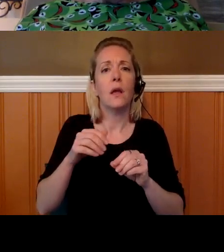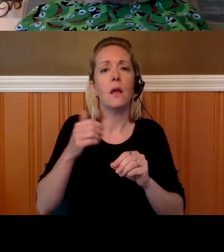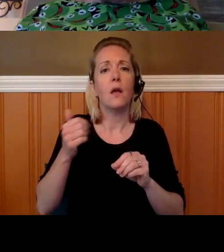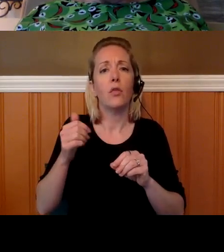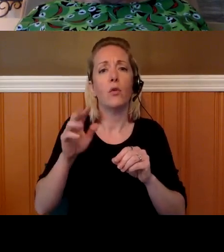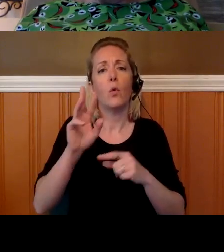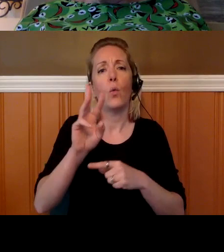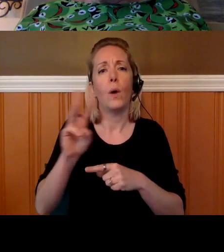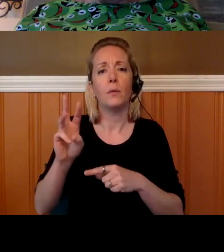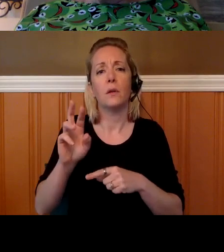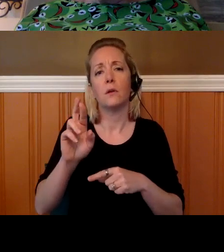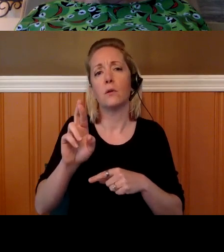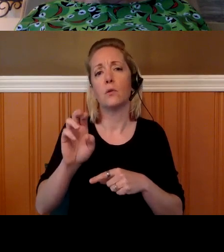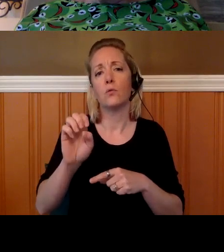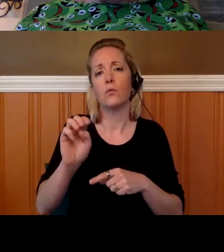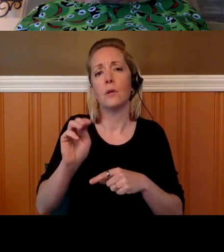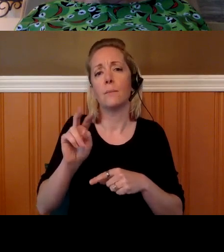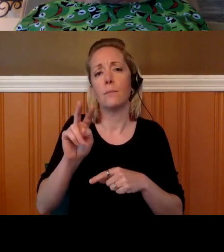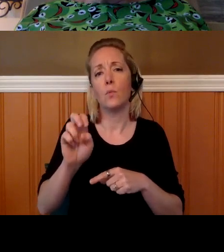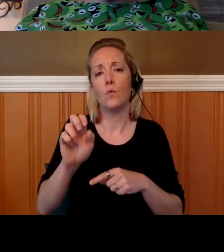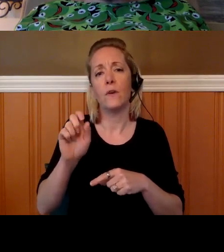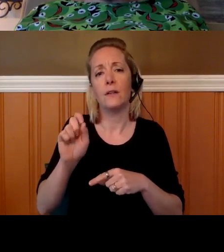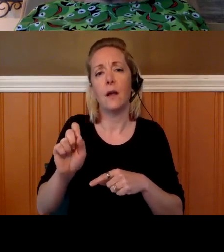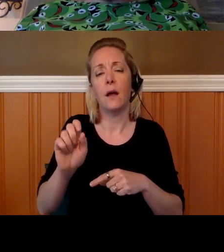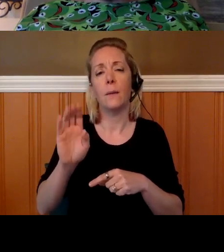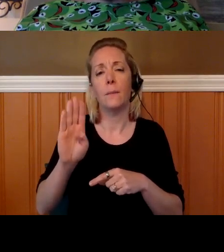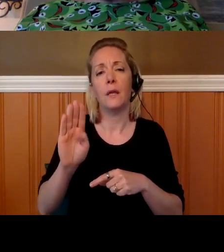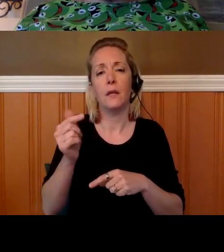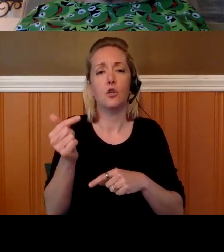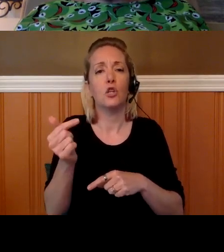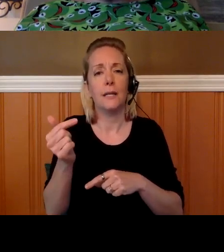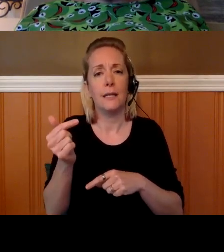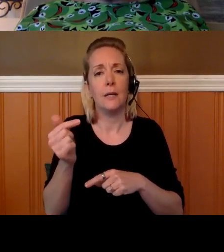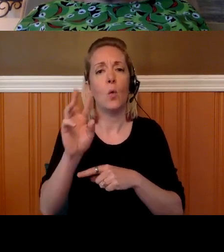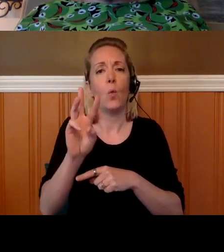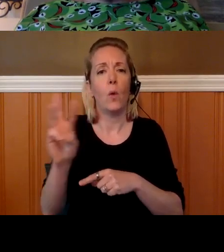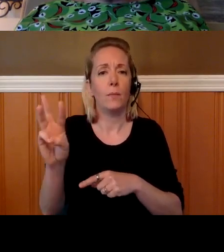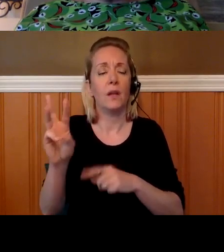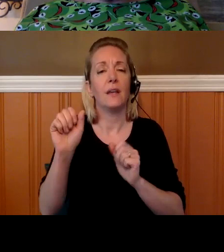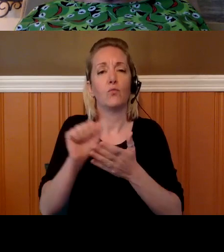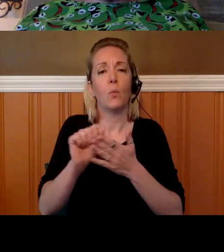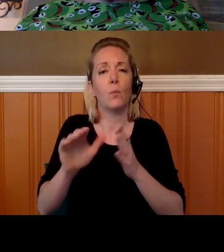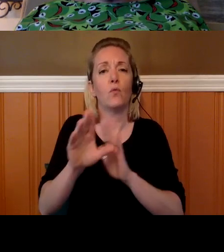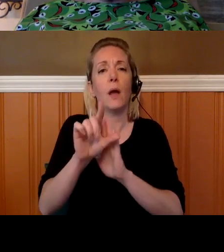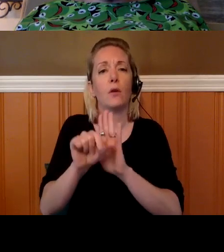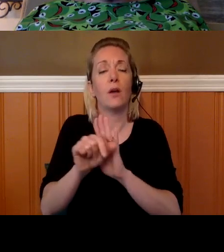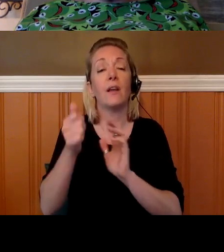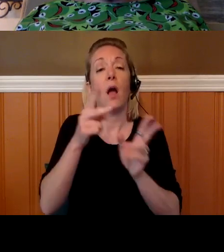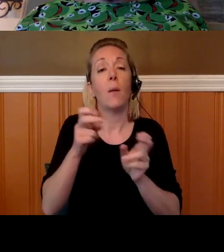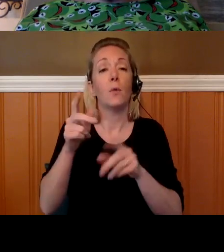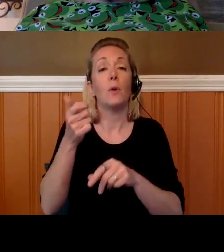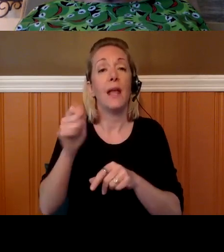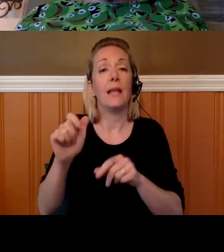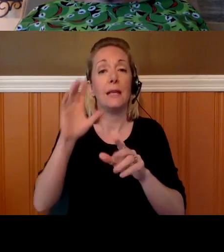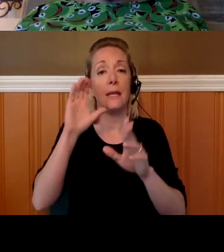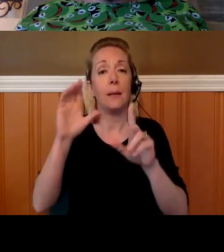remove.bg is a free website and works great to instantly remove background. You can upload any photo, but you only get the